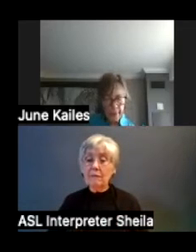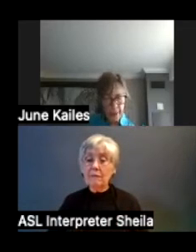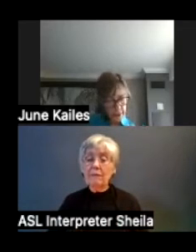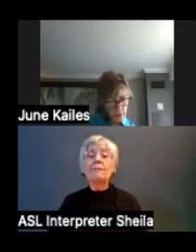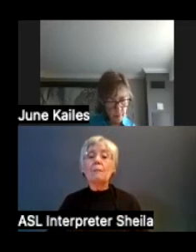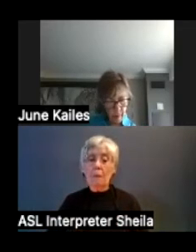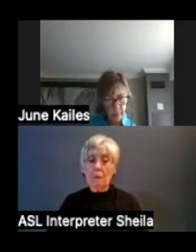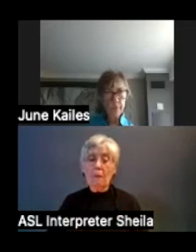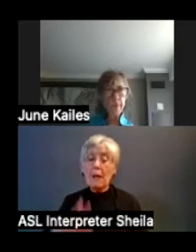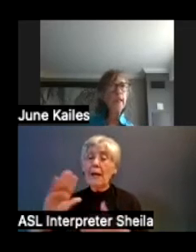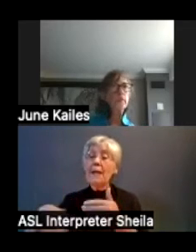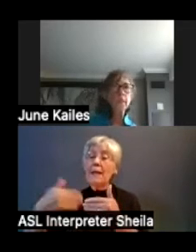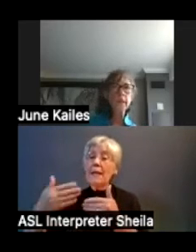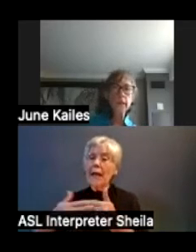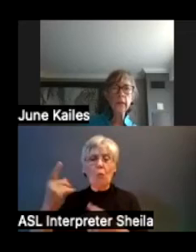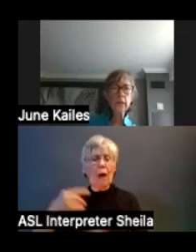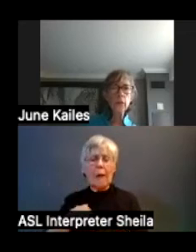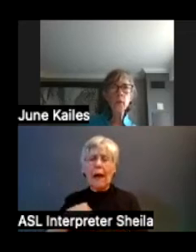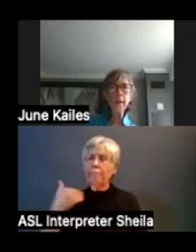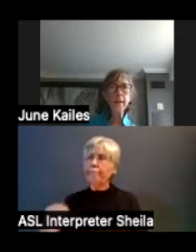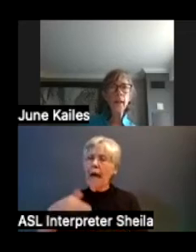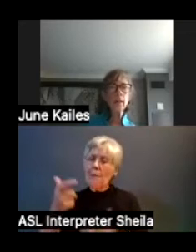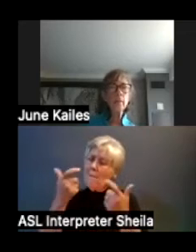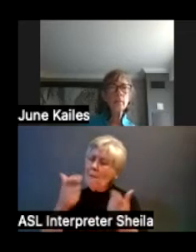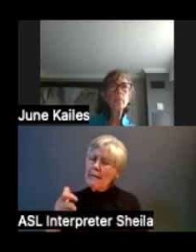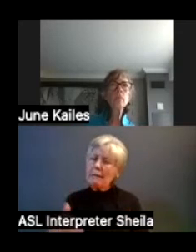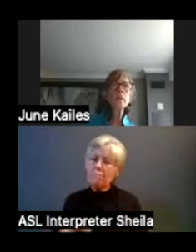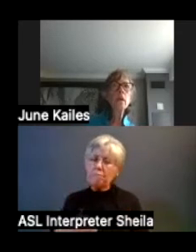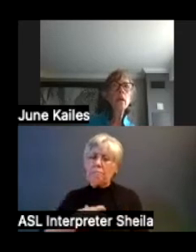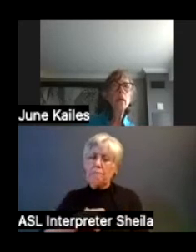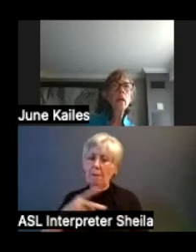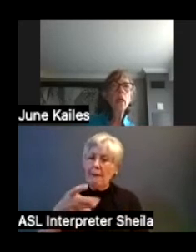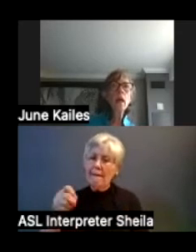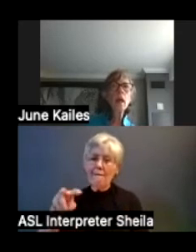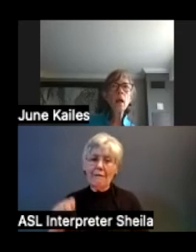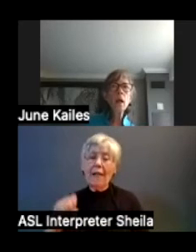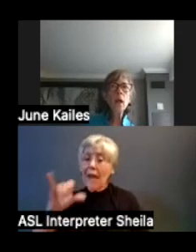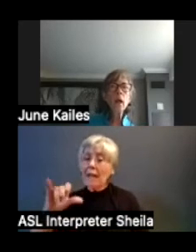Next area is one of my pet peeves, which is training.